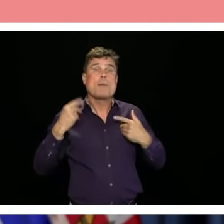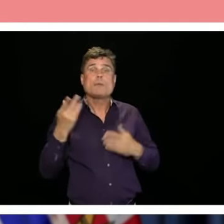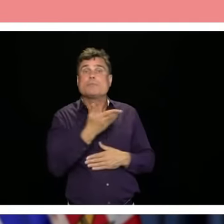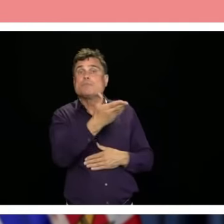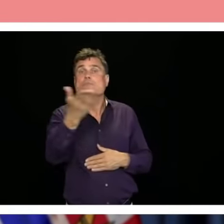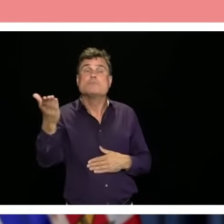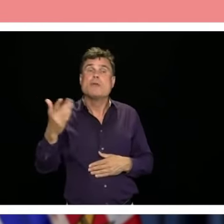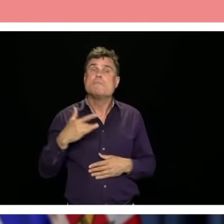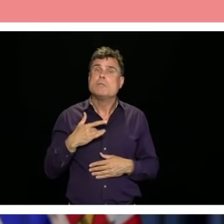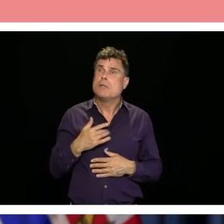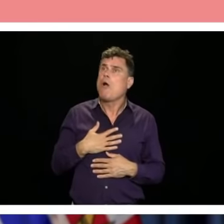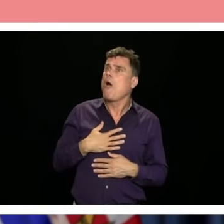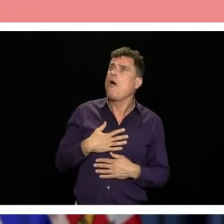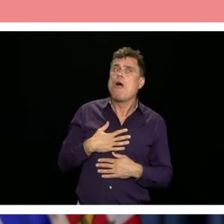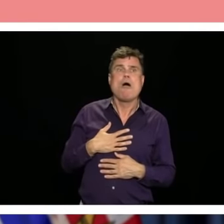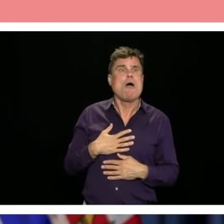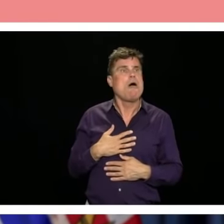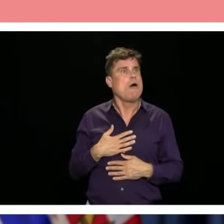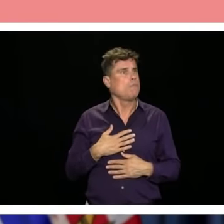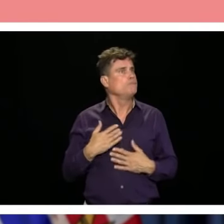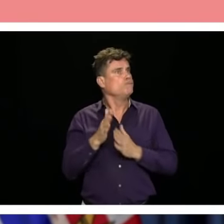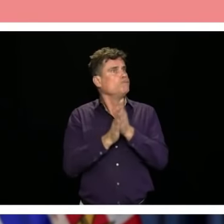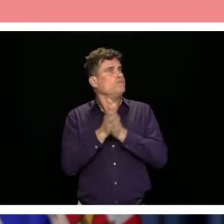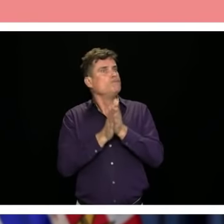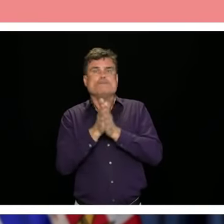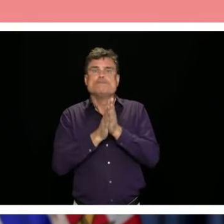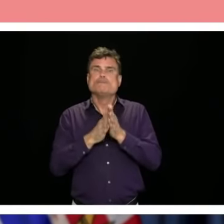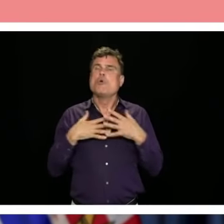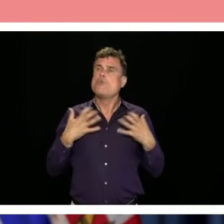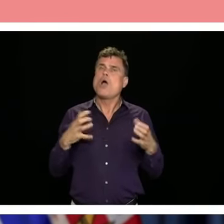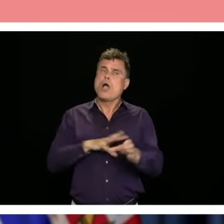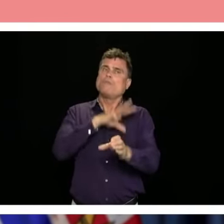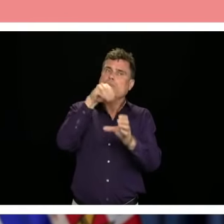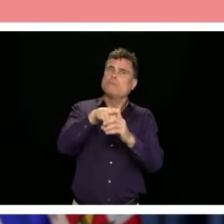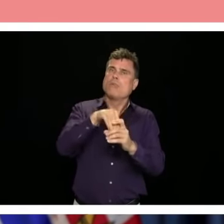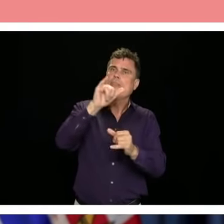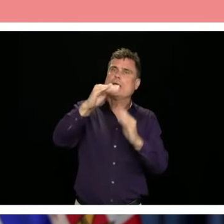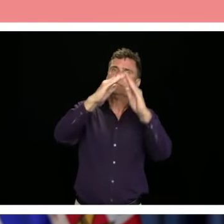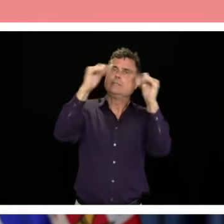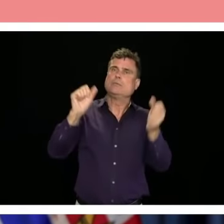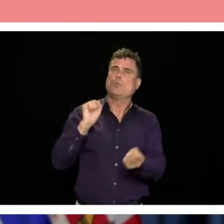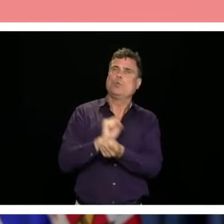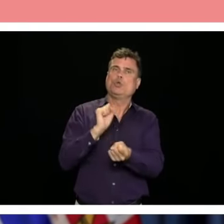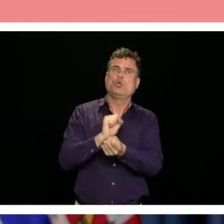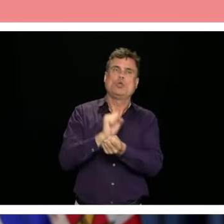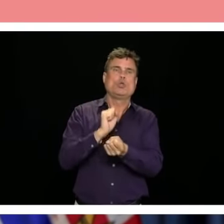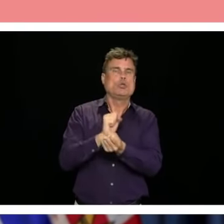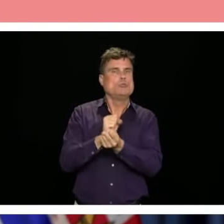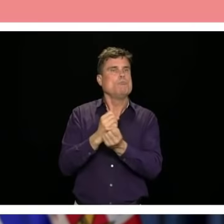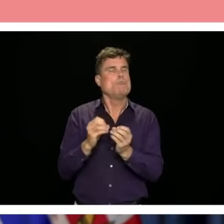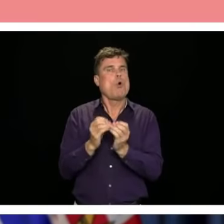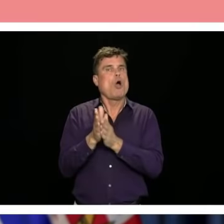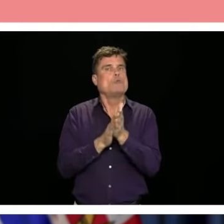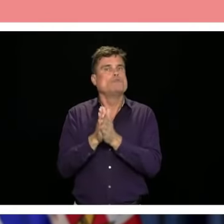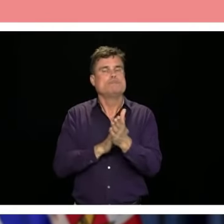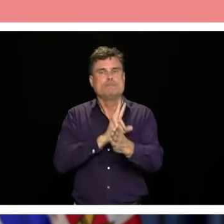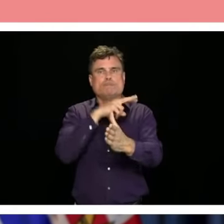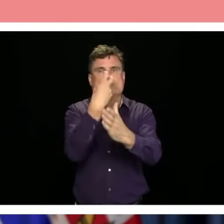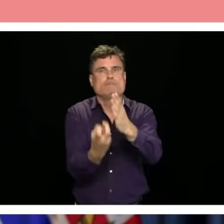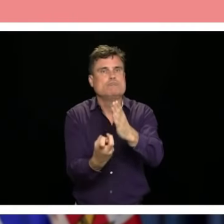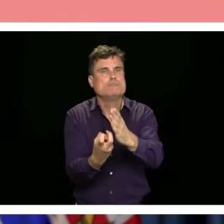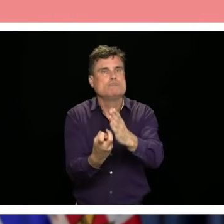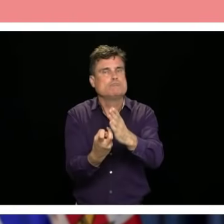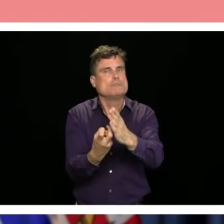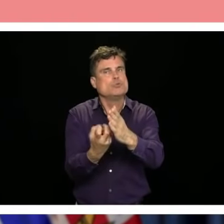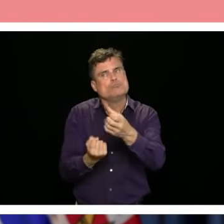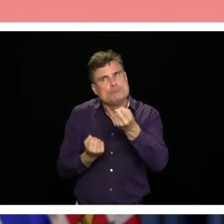periods of time is a high average, and this affects the facilities index and the need to continue to recruit people to be part